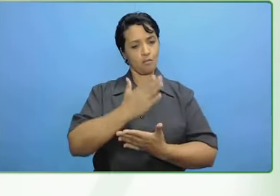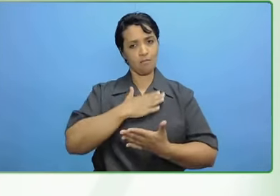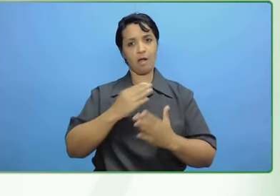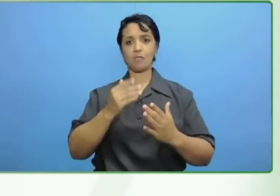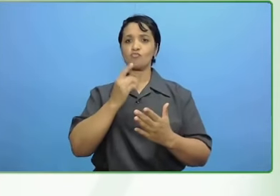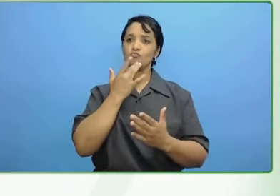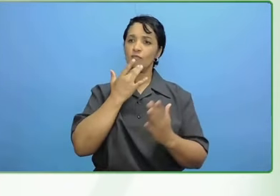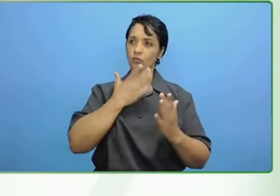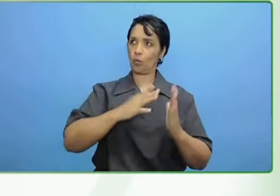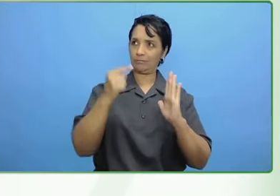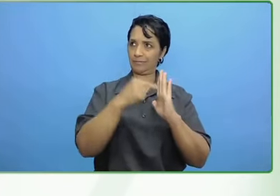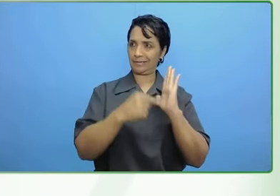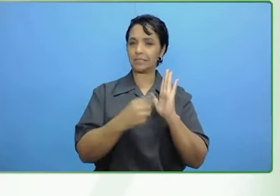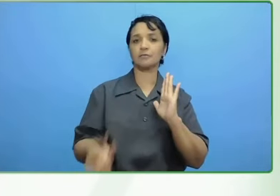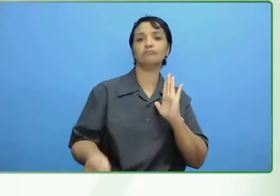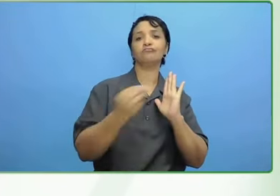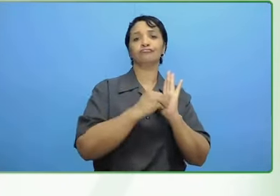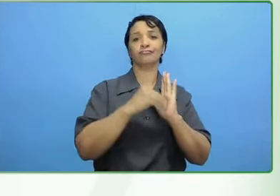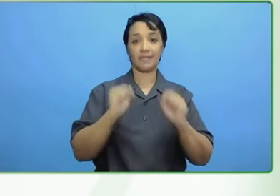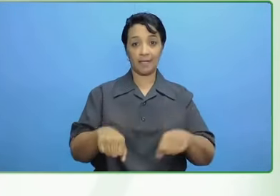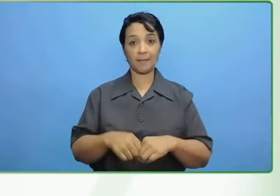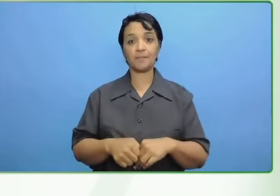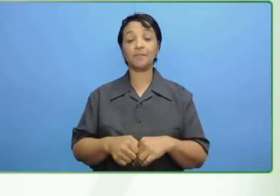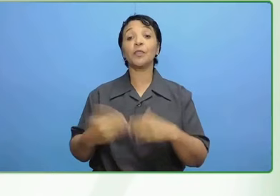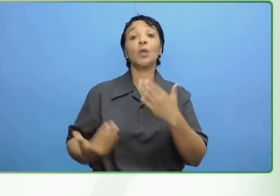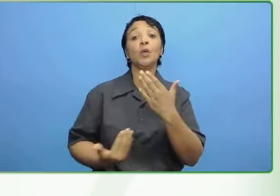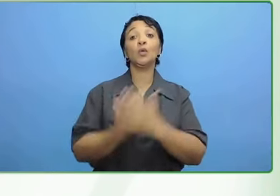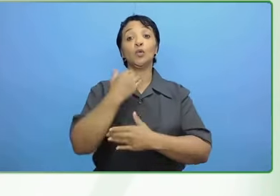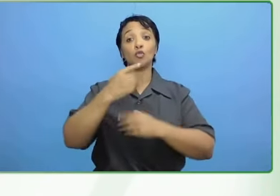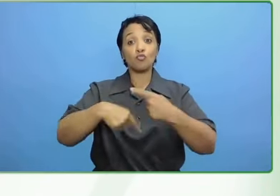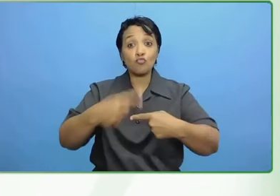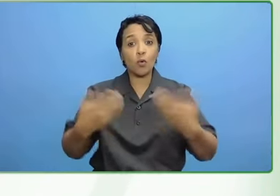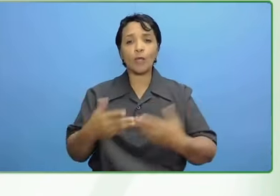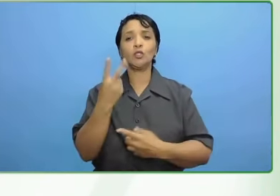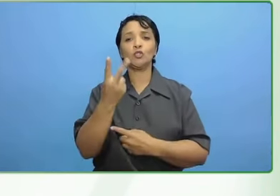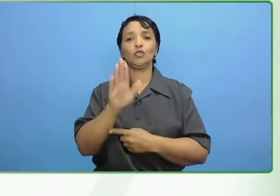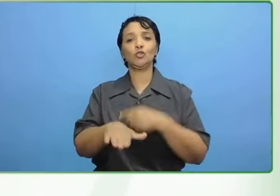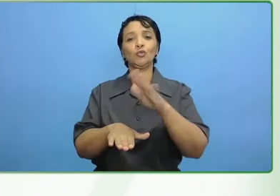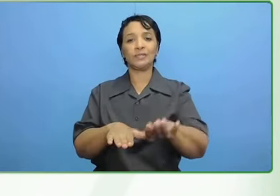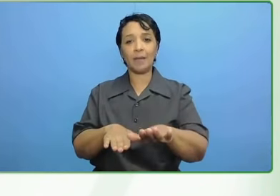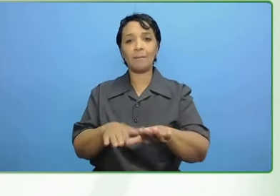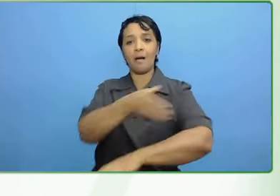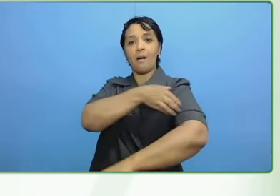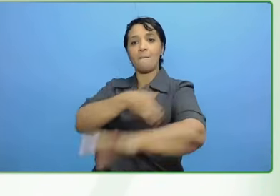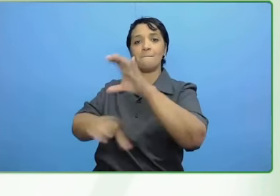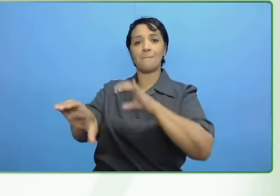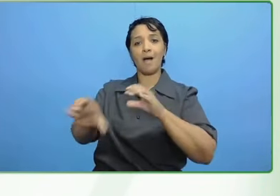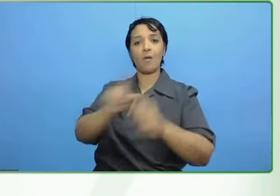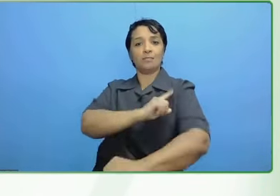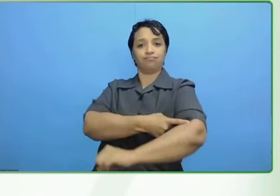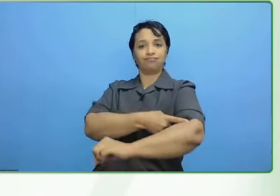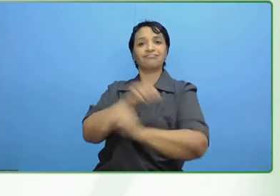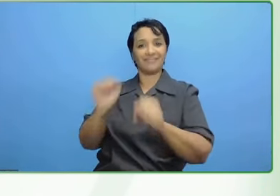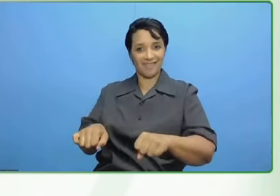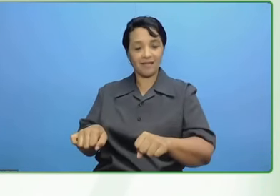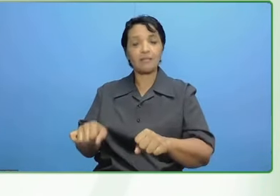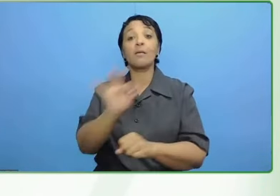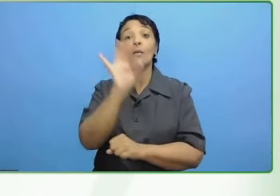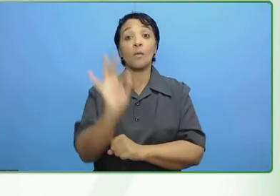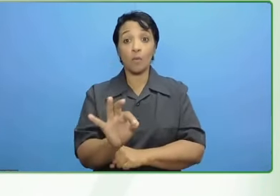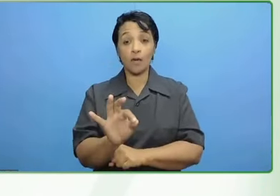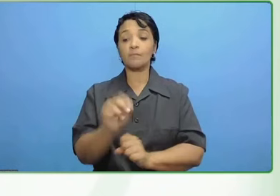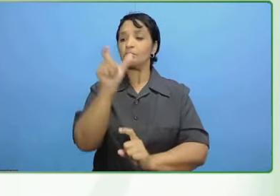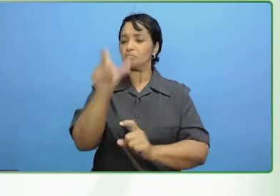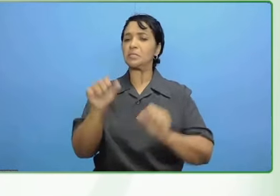new two-step process for enduring power of attorney is also being introduced, which will allow a person to make and register